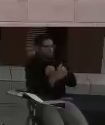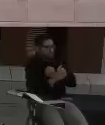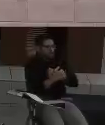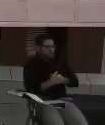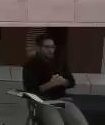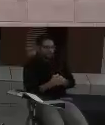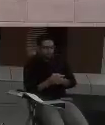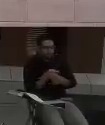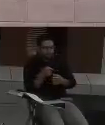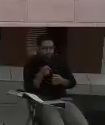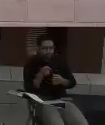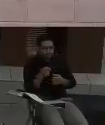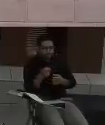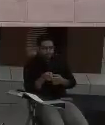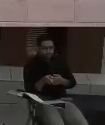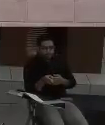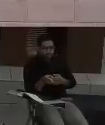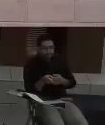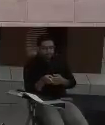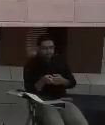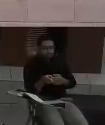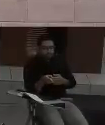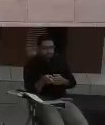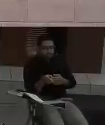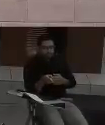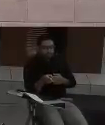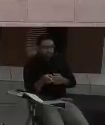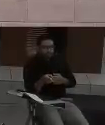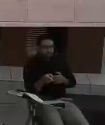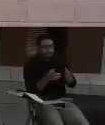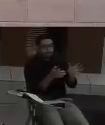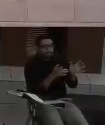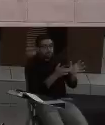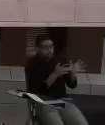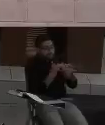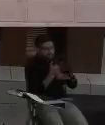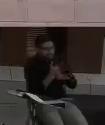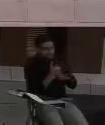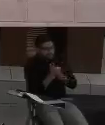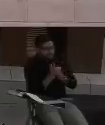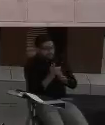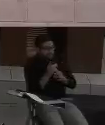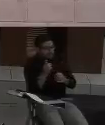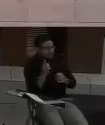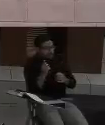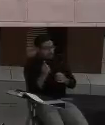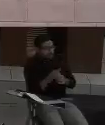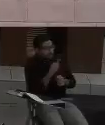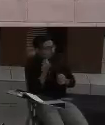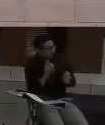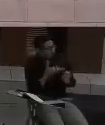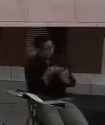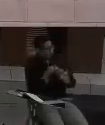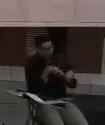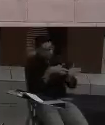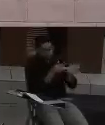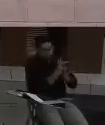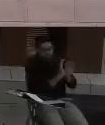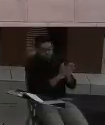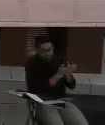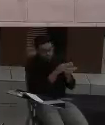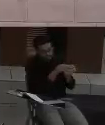rooted in the Hebrew Scriptures, and surely every day he reflected on the writings from Leviticus. We've recently